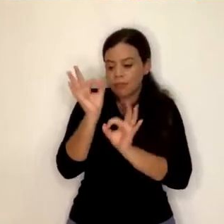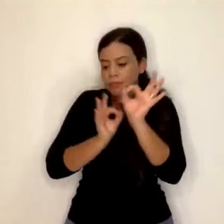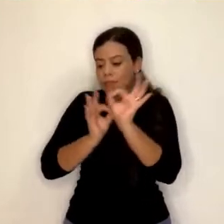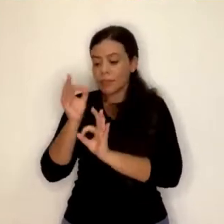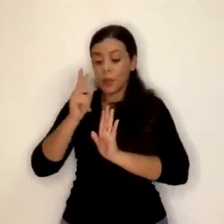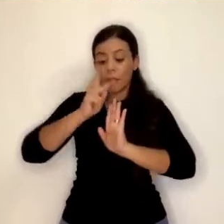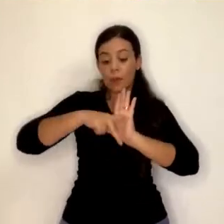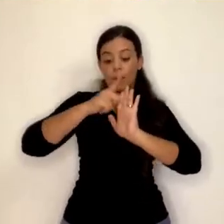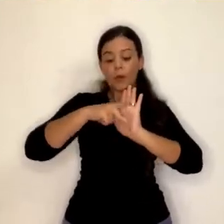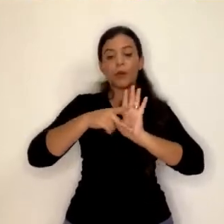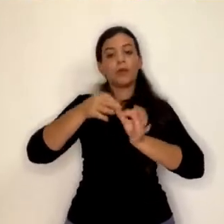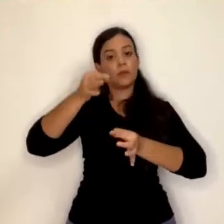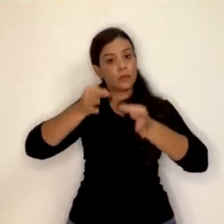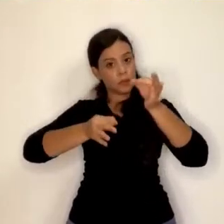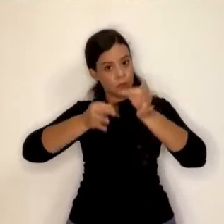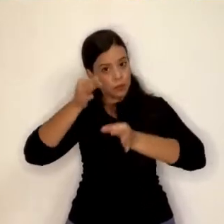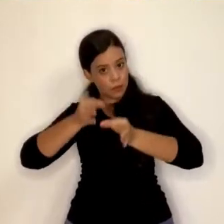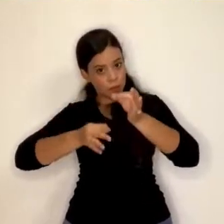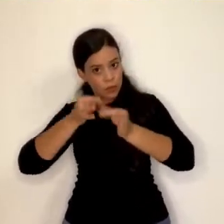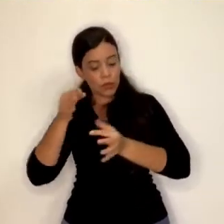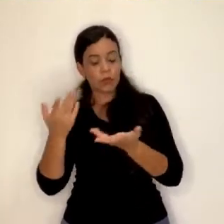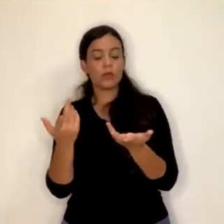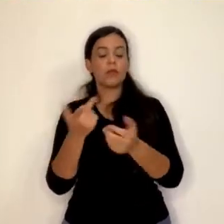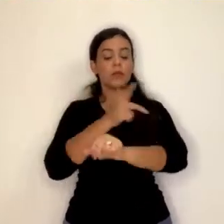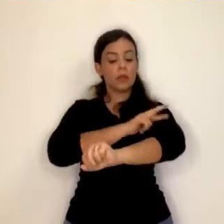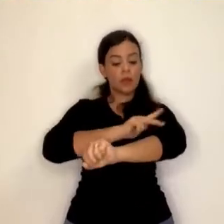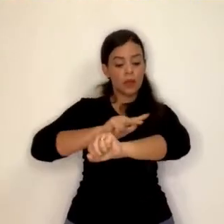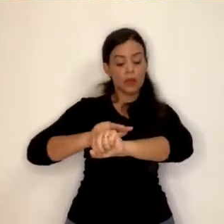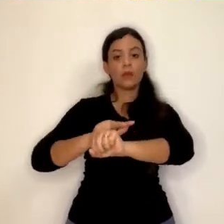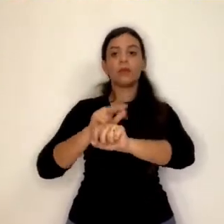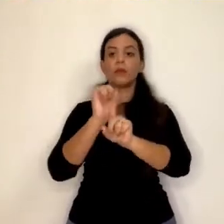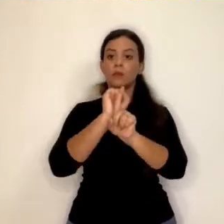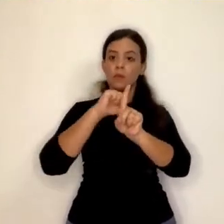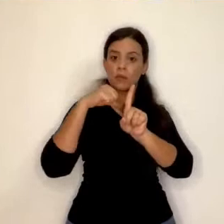but sustain our values of